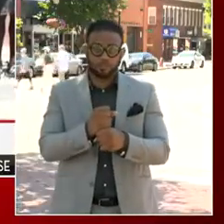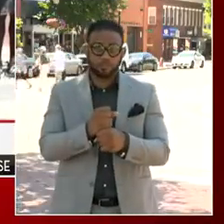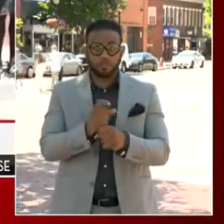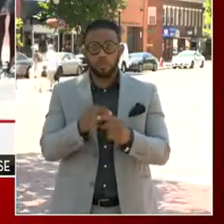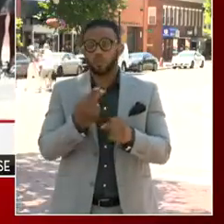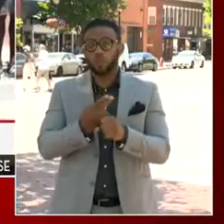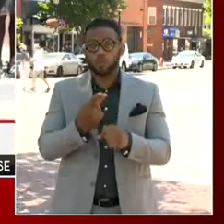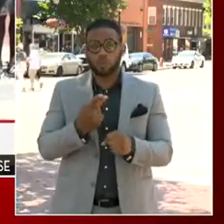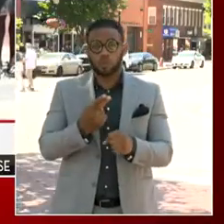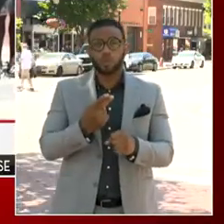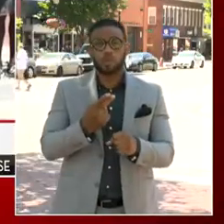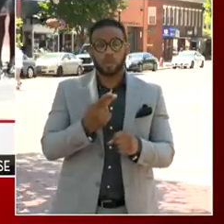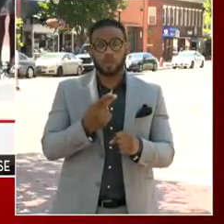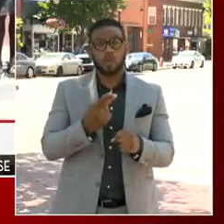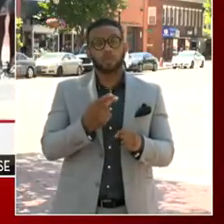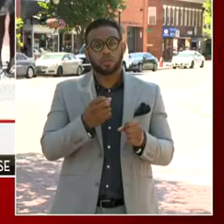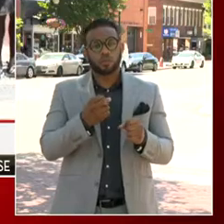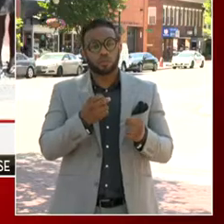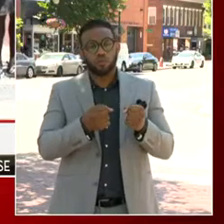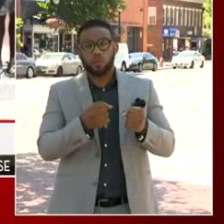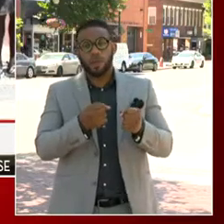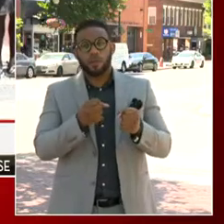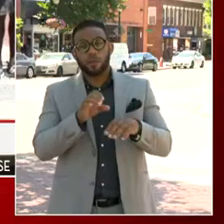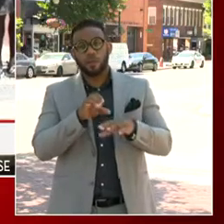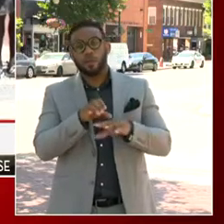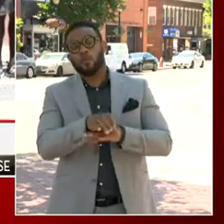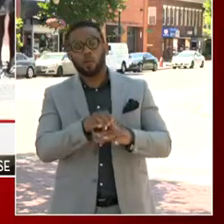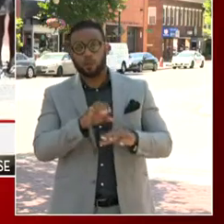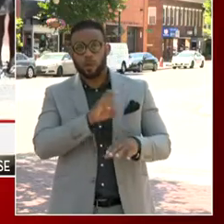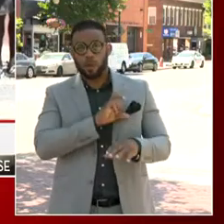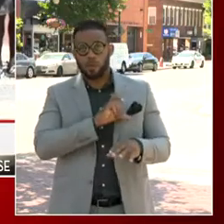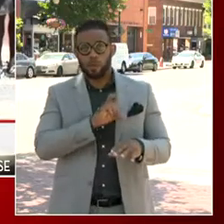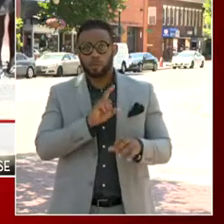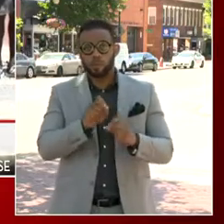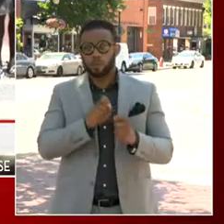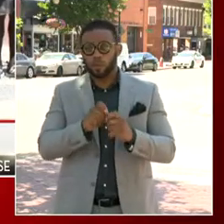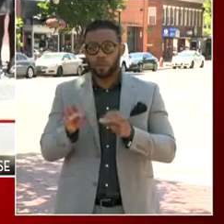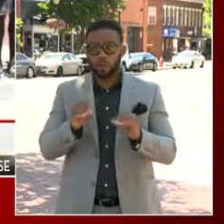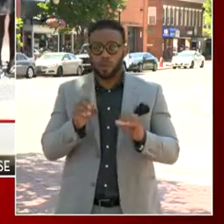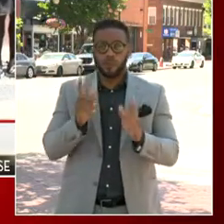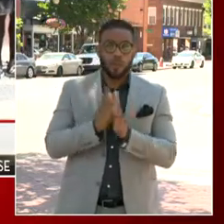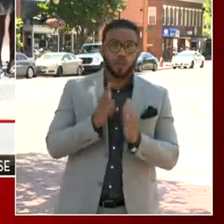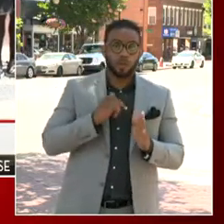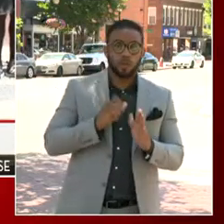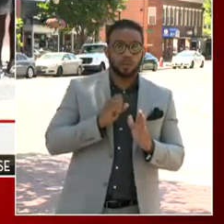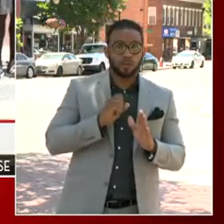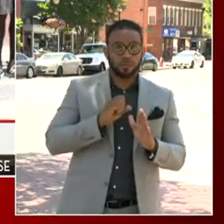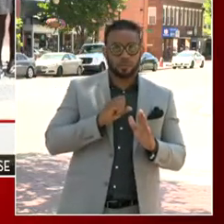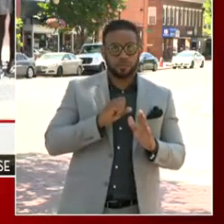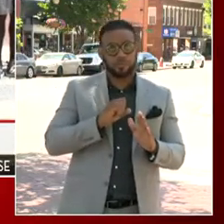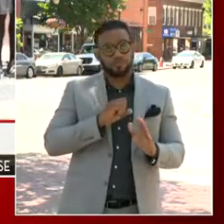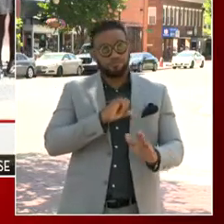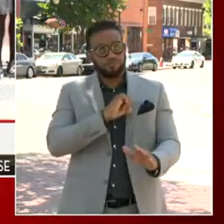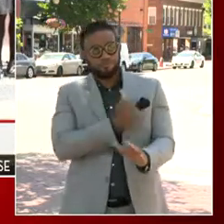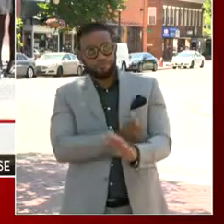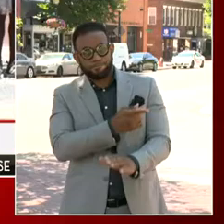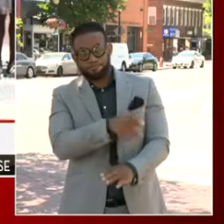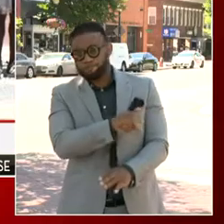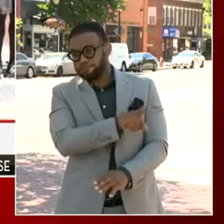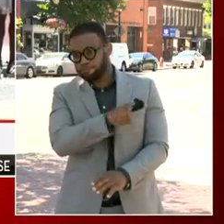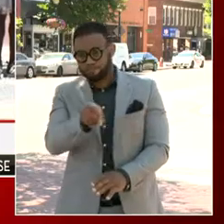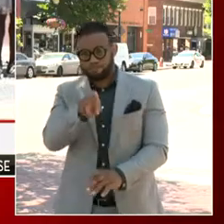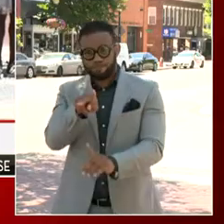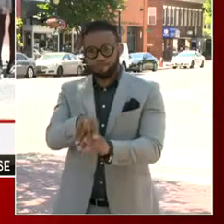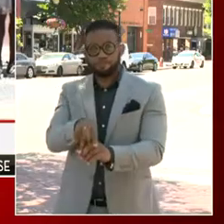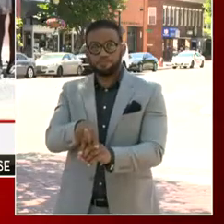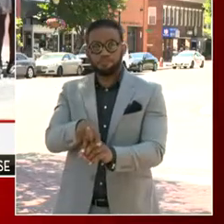to use our traffic enforcement officers for certain movement violations, and we've deployed them in those cases as well.